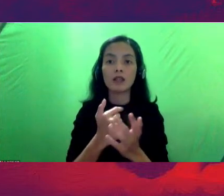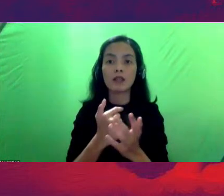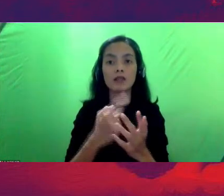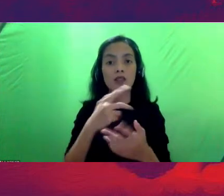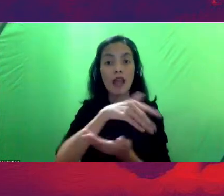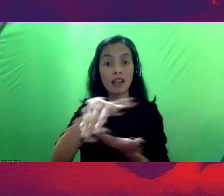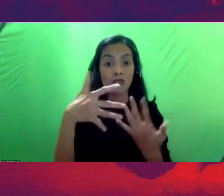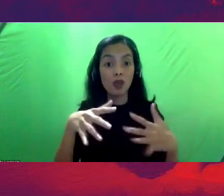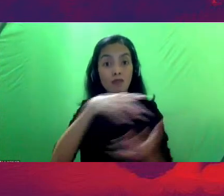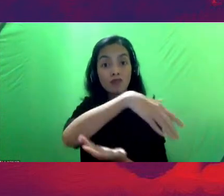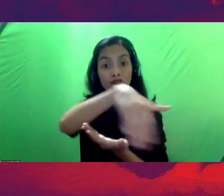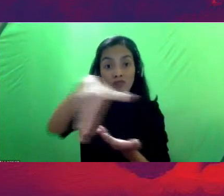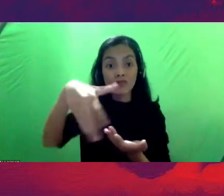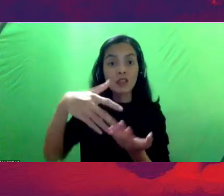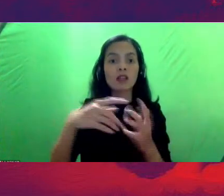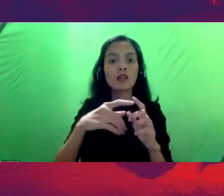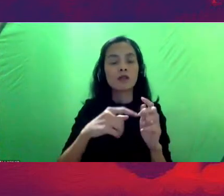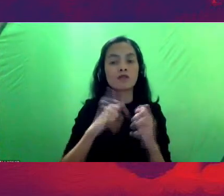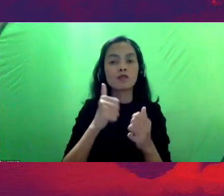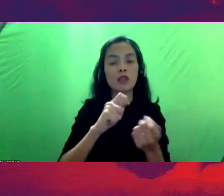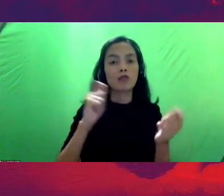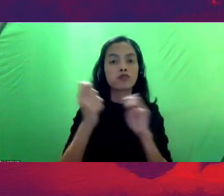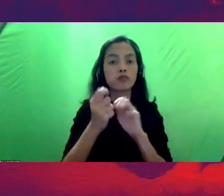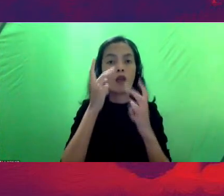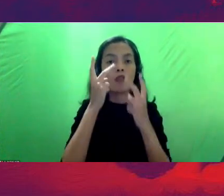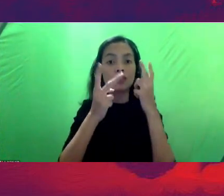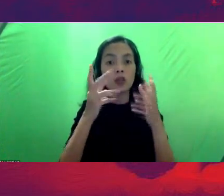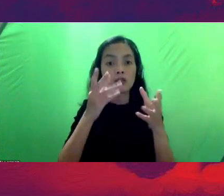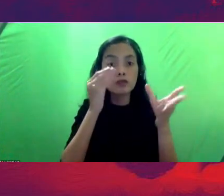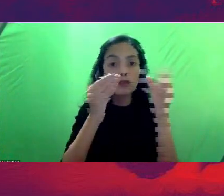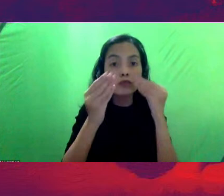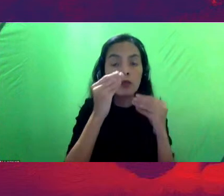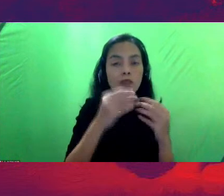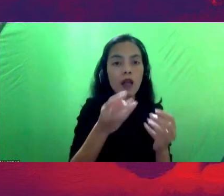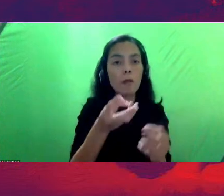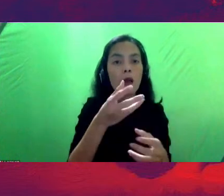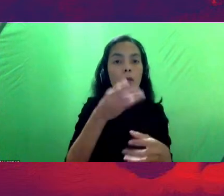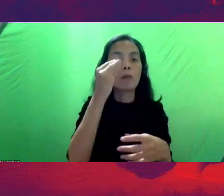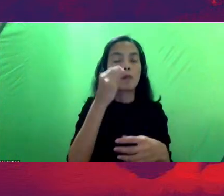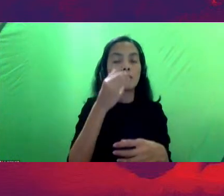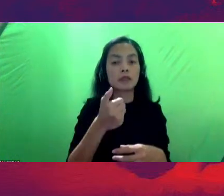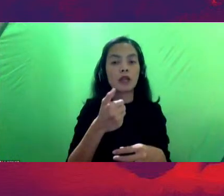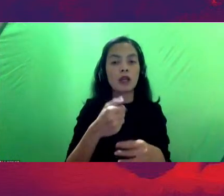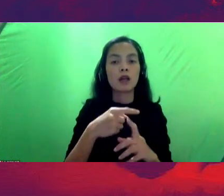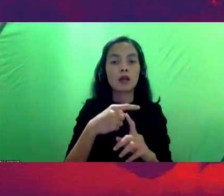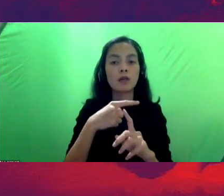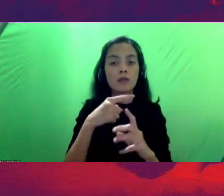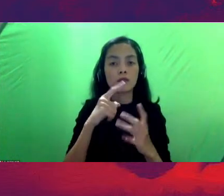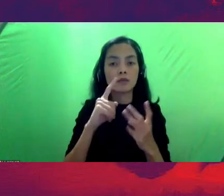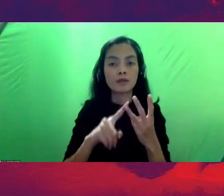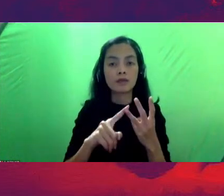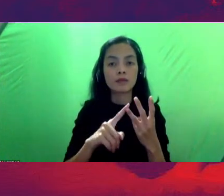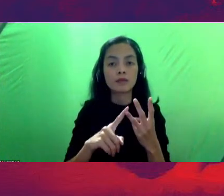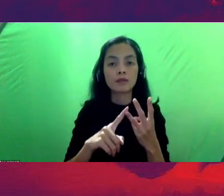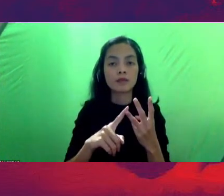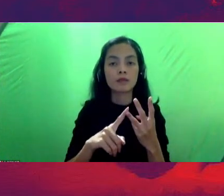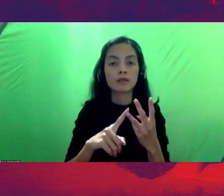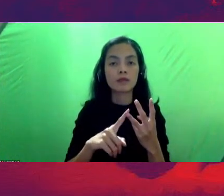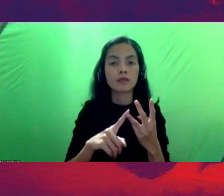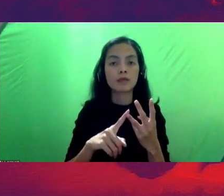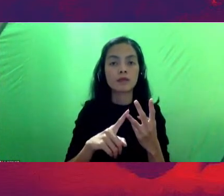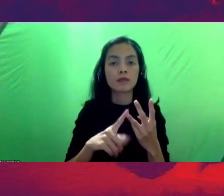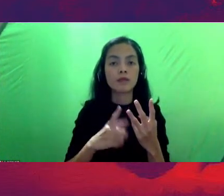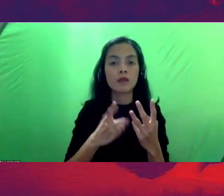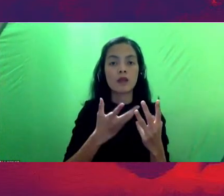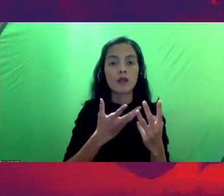data related to multidimensional poverty. In addition to it as well, our call is to ensure that